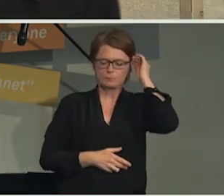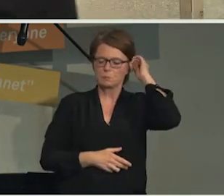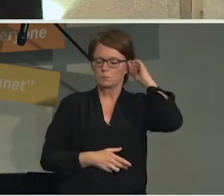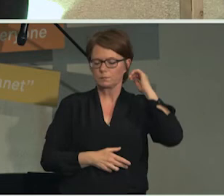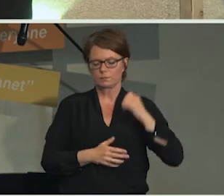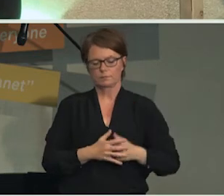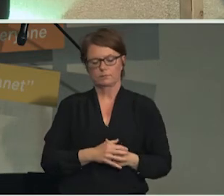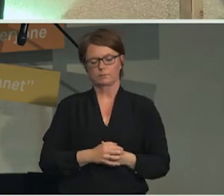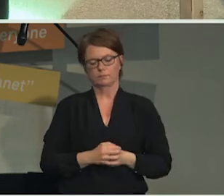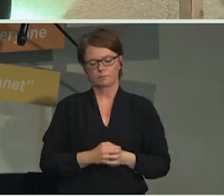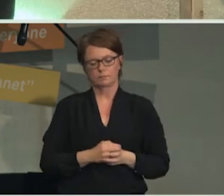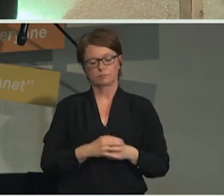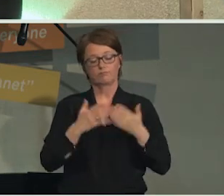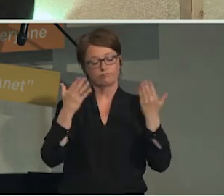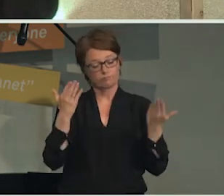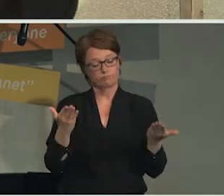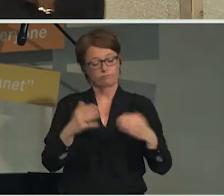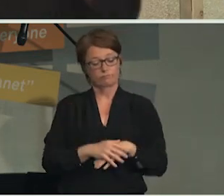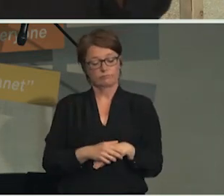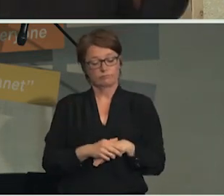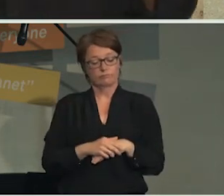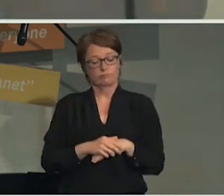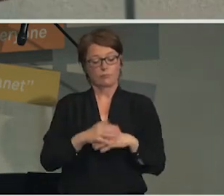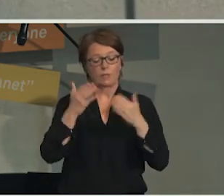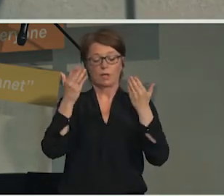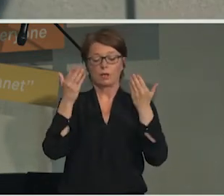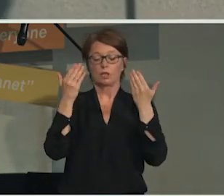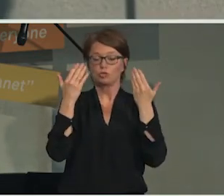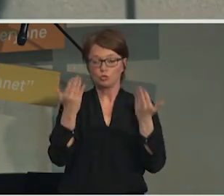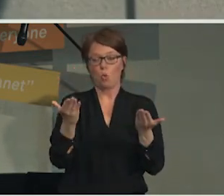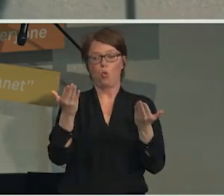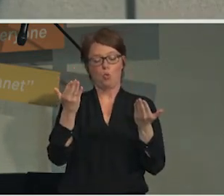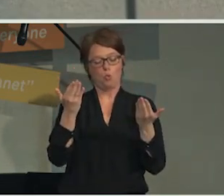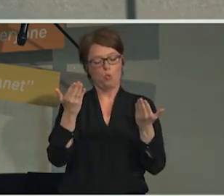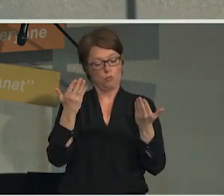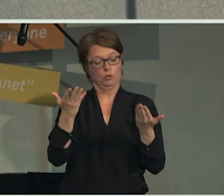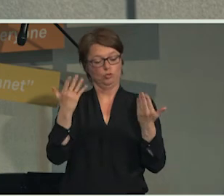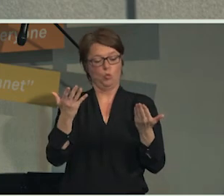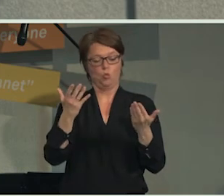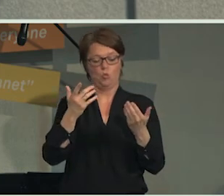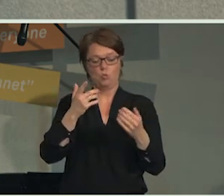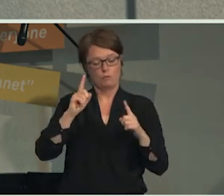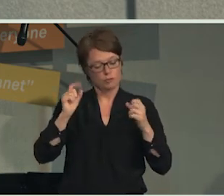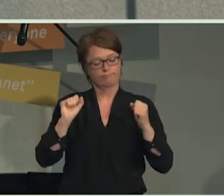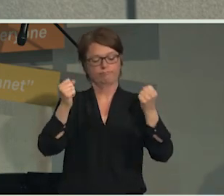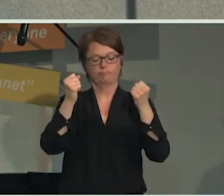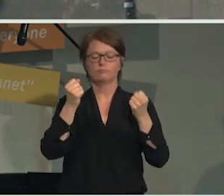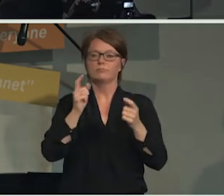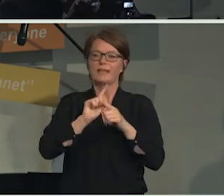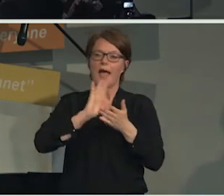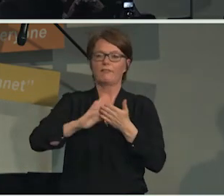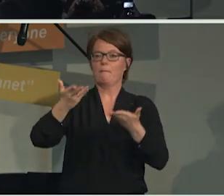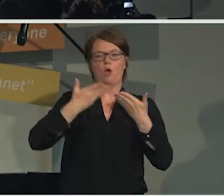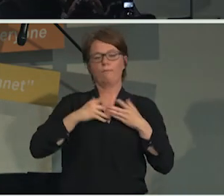15 years ago, it would have been unthinkable to have a gala celebrating a black woman on intersectionality. It would have been unthinkable.